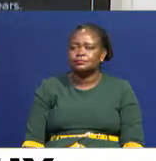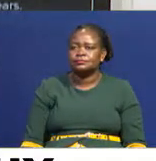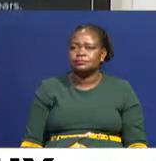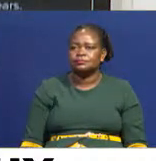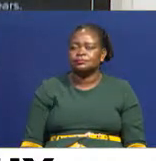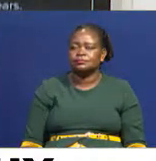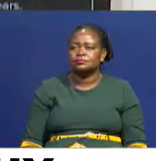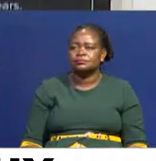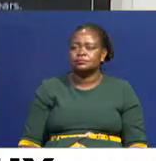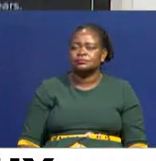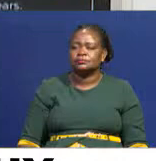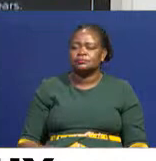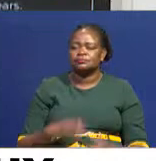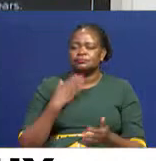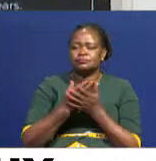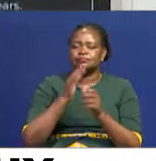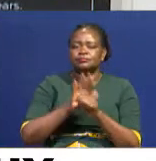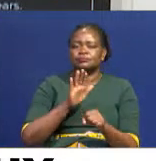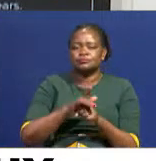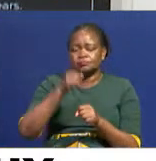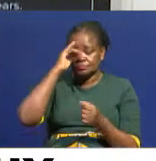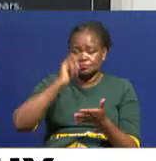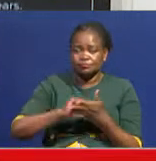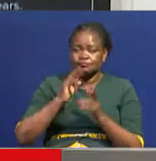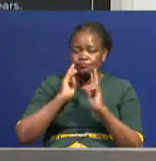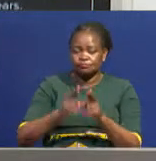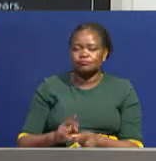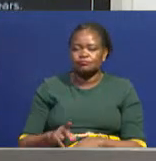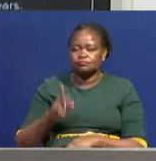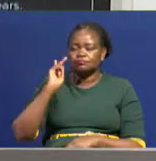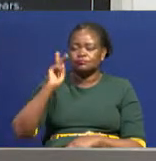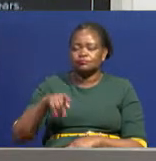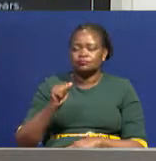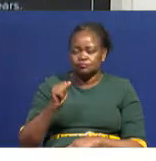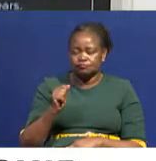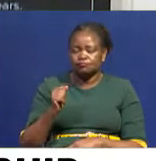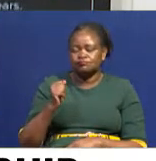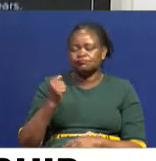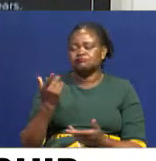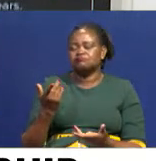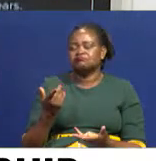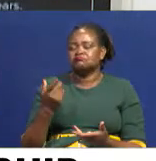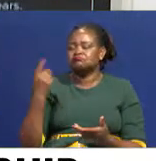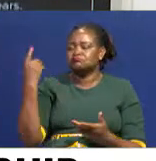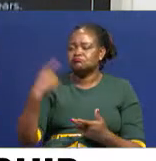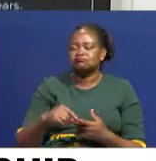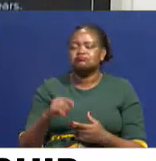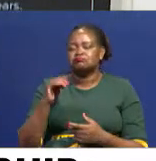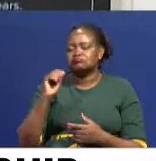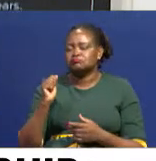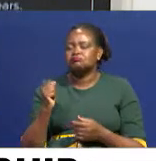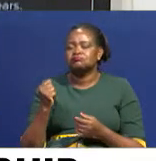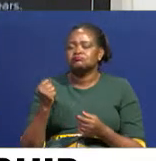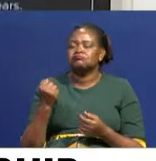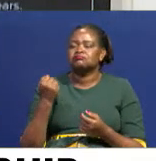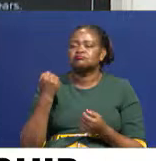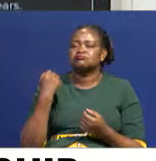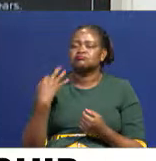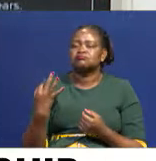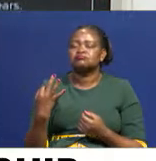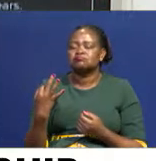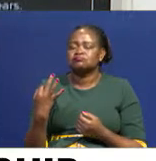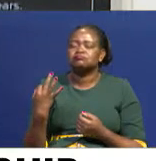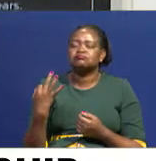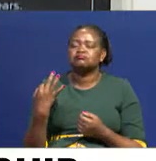Thank you so much, Sela, for that report. Moving on, Kenya Ports Authority humbled Zambia's Green Buffaloes Volleyball Club by 3 straight sets in